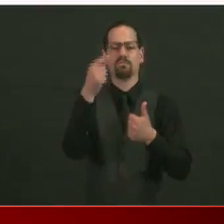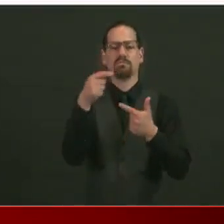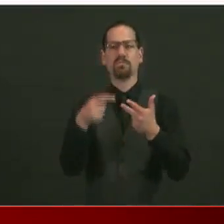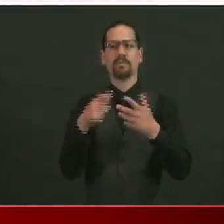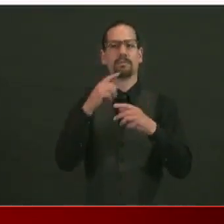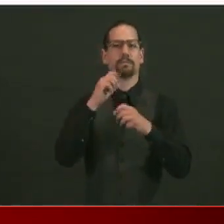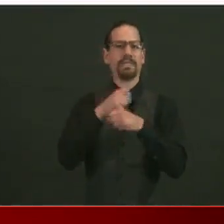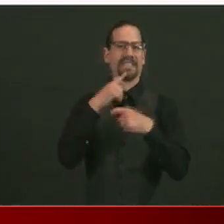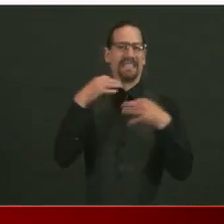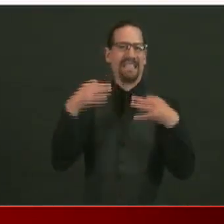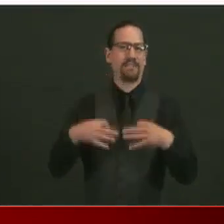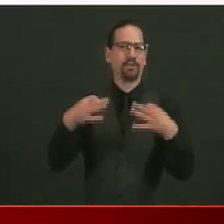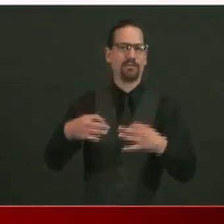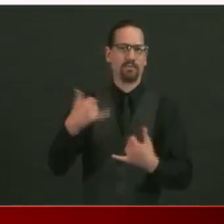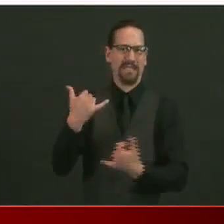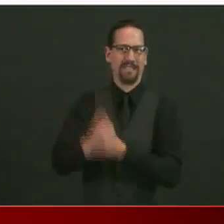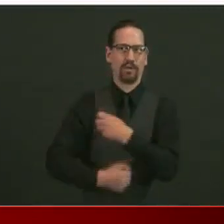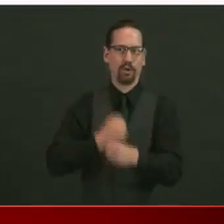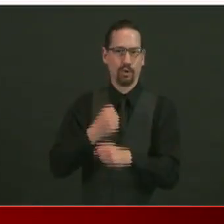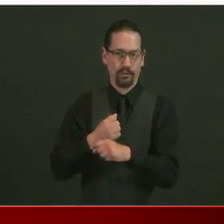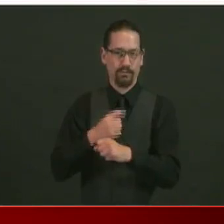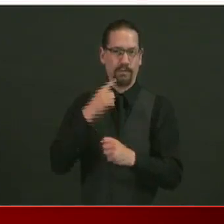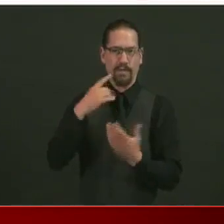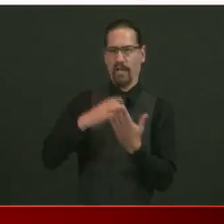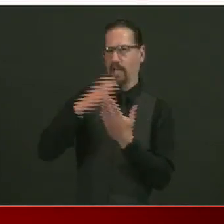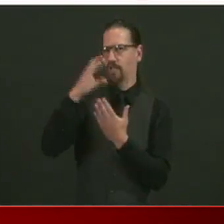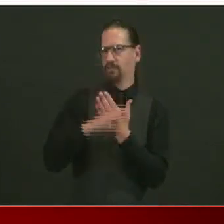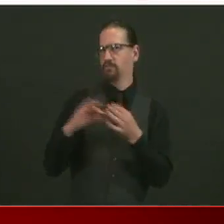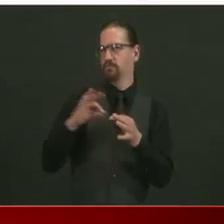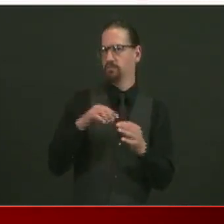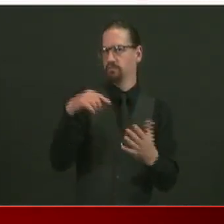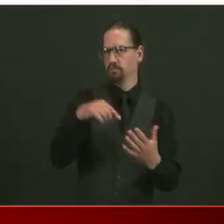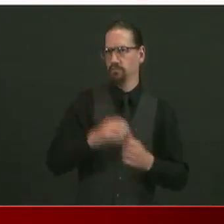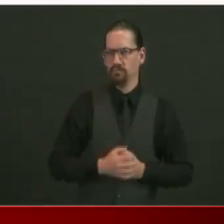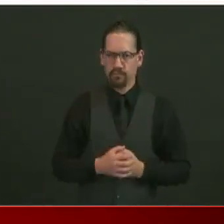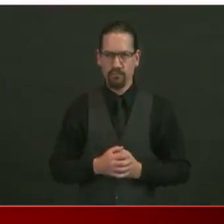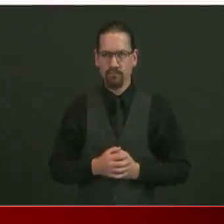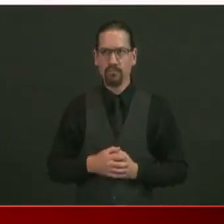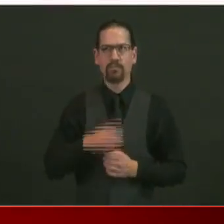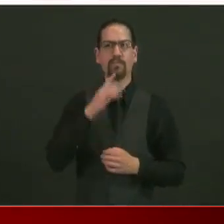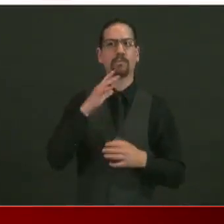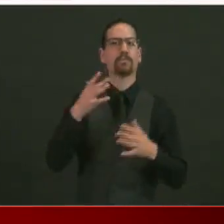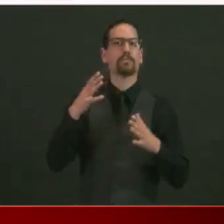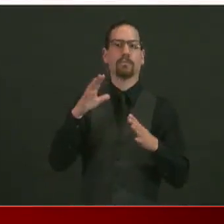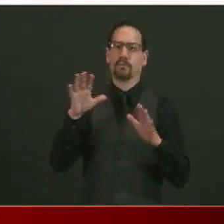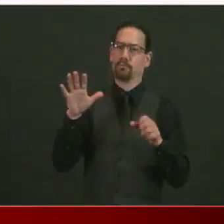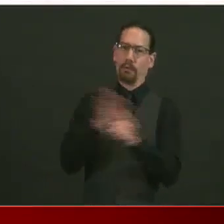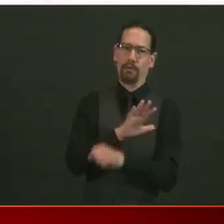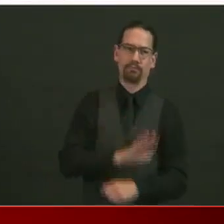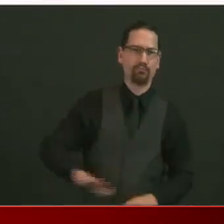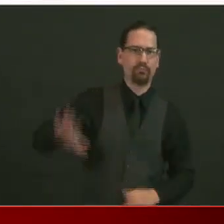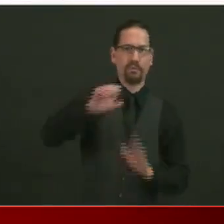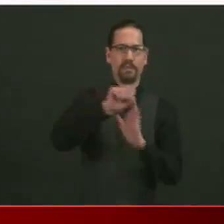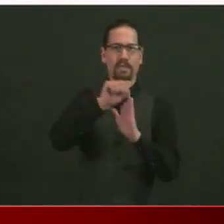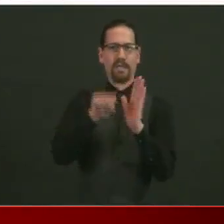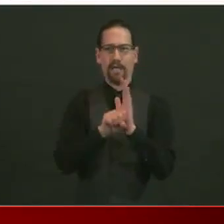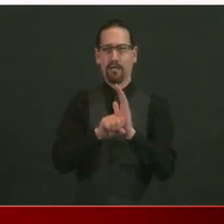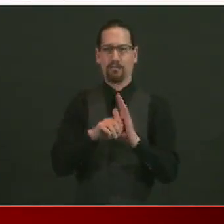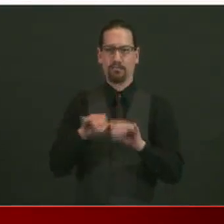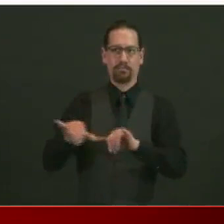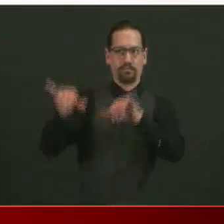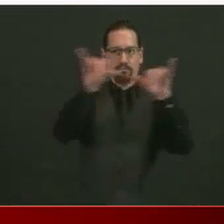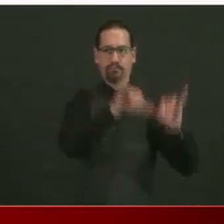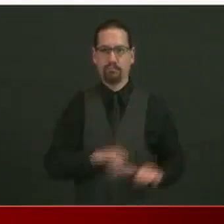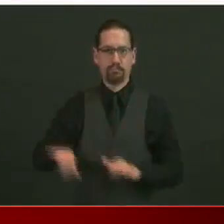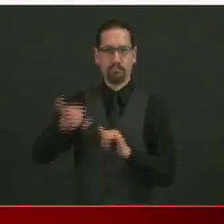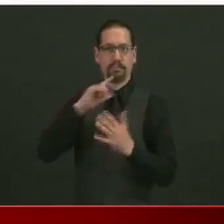for the entire state. I will tell you that it has been one of the most important decisions that we have made because it kept us on